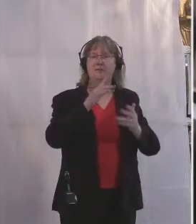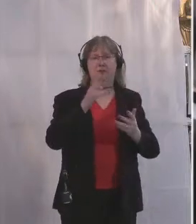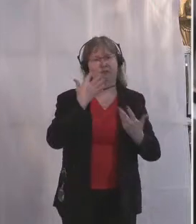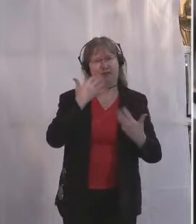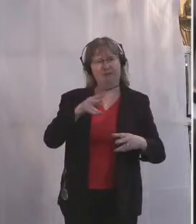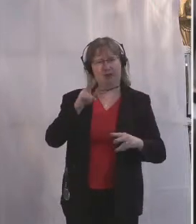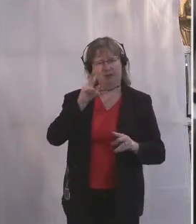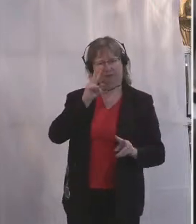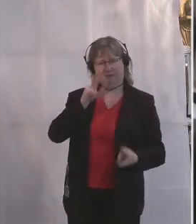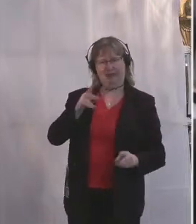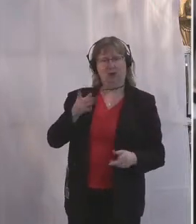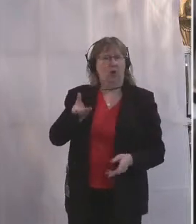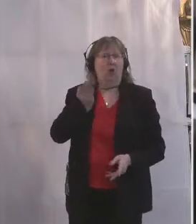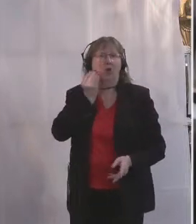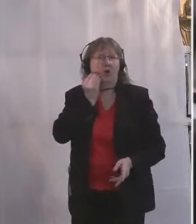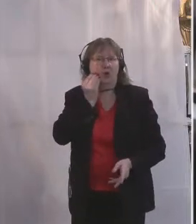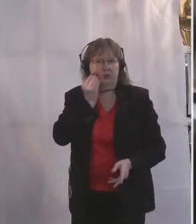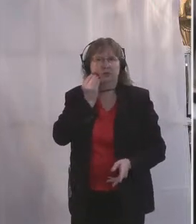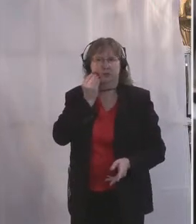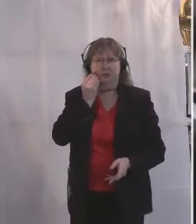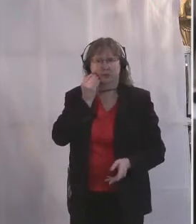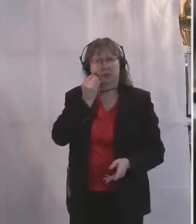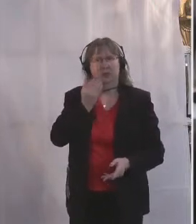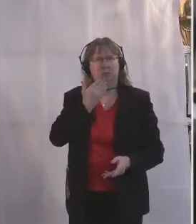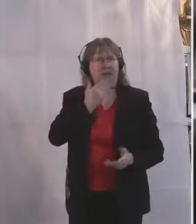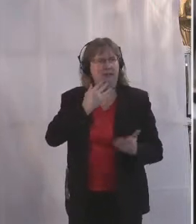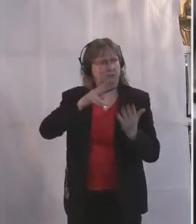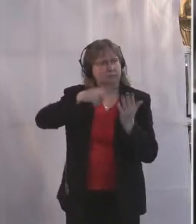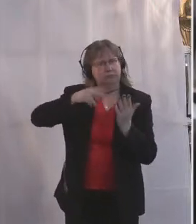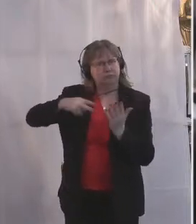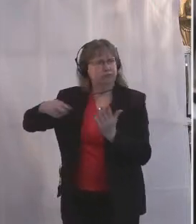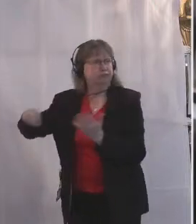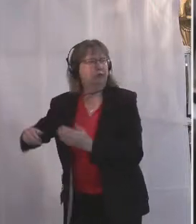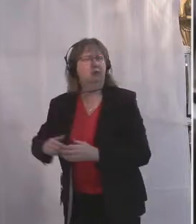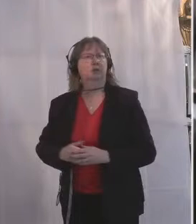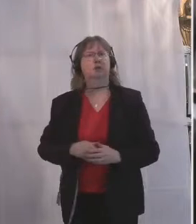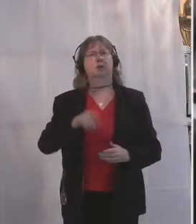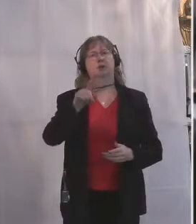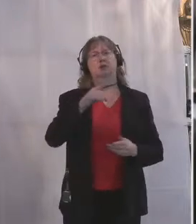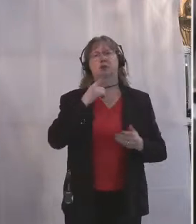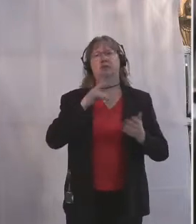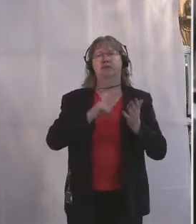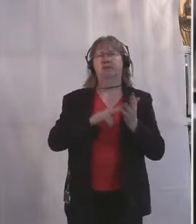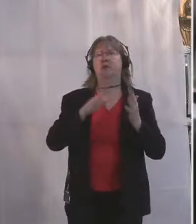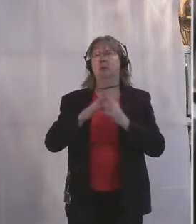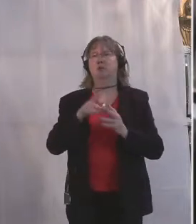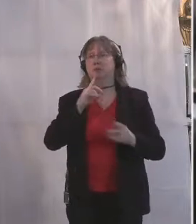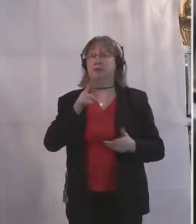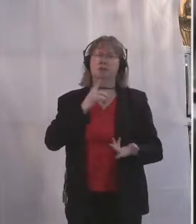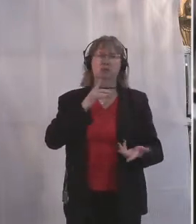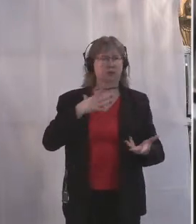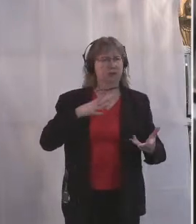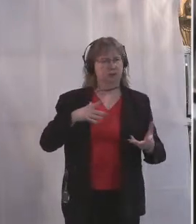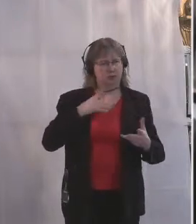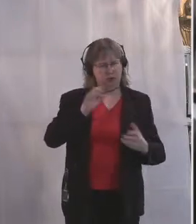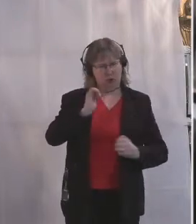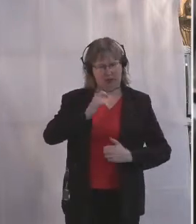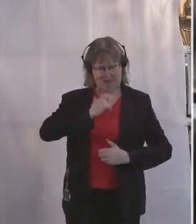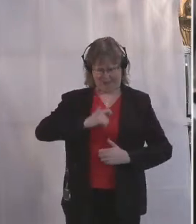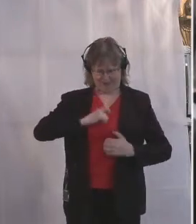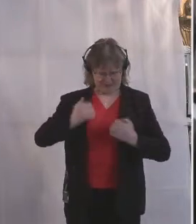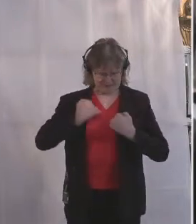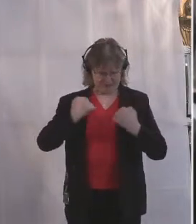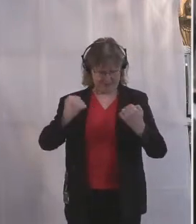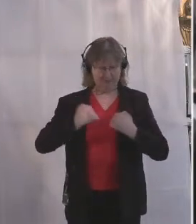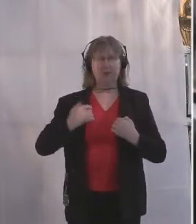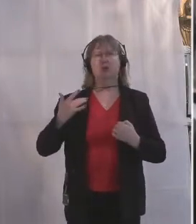I would encourage you to do. And her last words actually were encouraging people to do that. And she would urge people around her to make full use of your character and